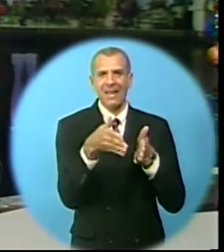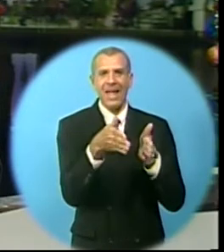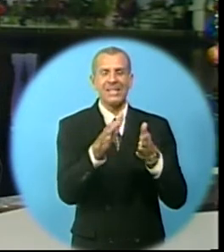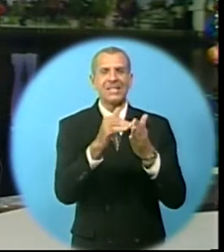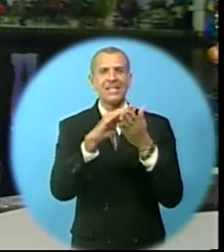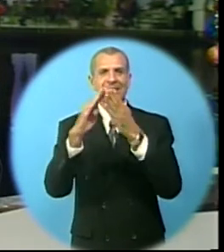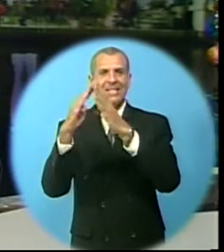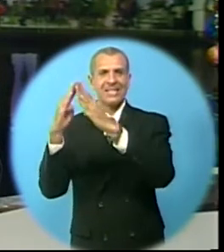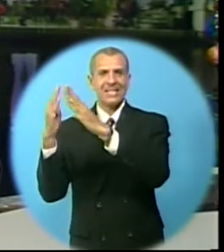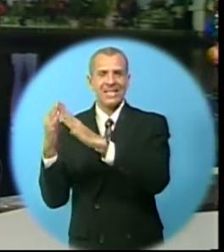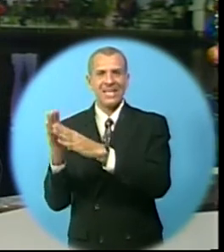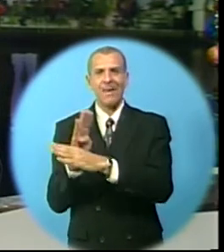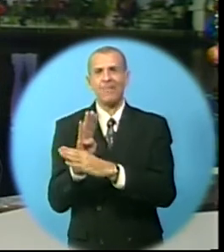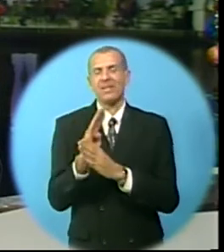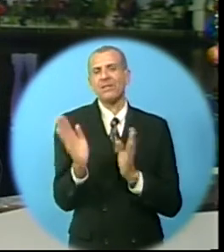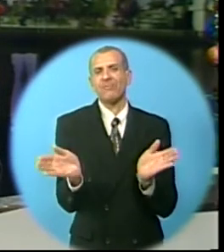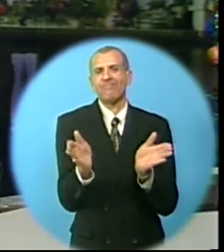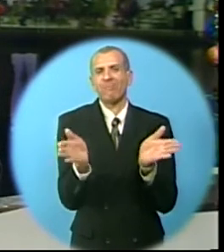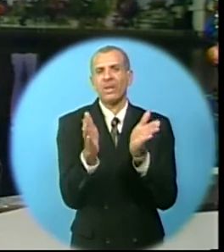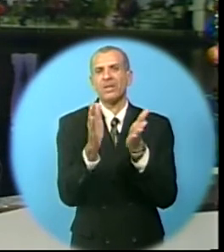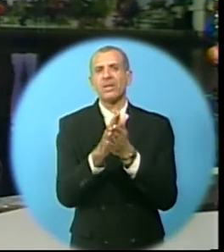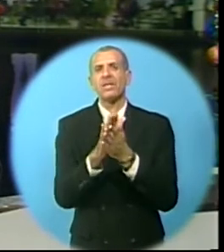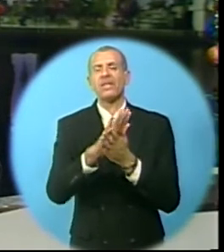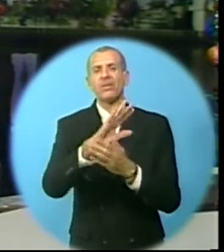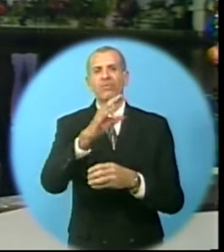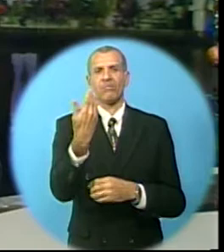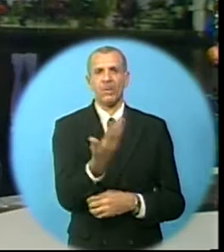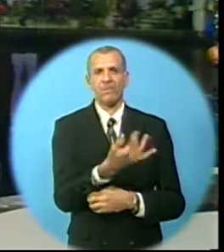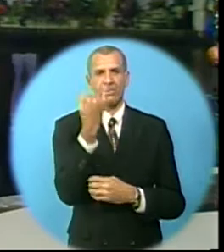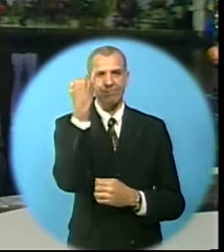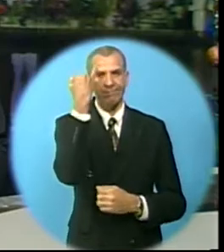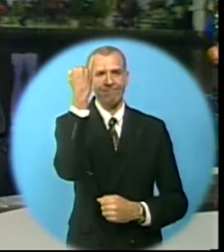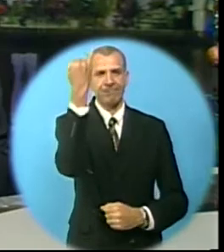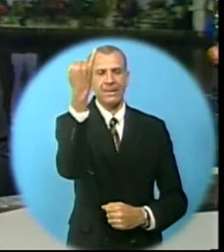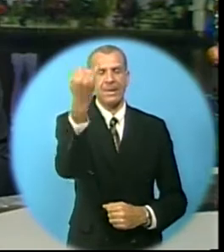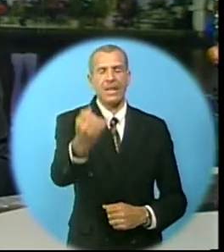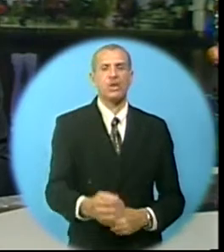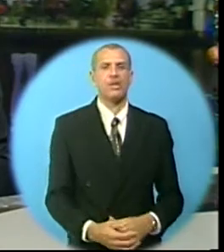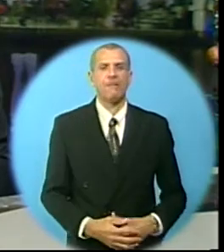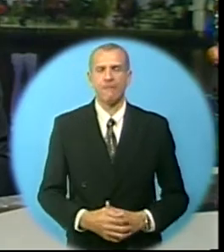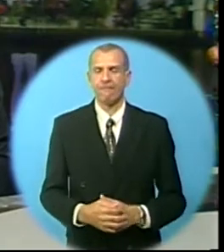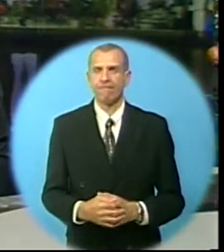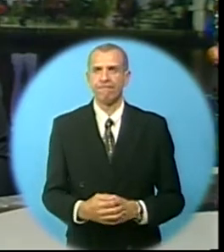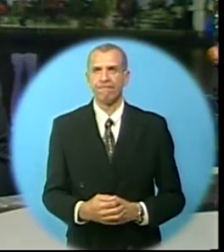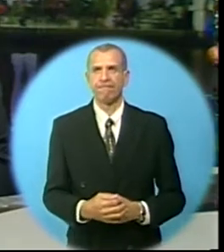city, and businesses are being encouraged to embrace the initiative.